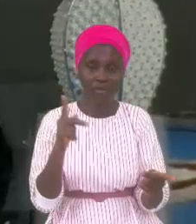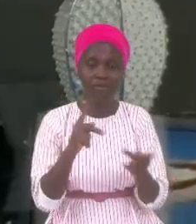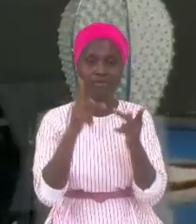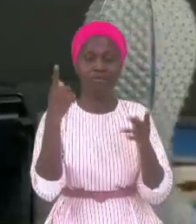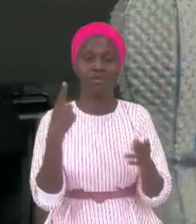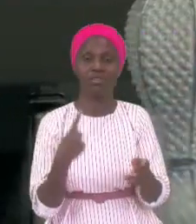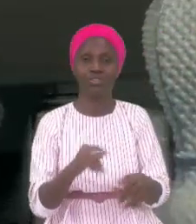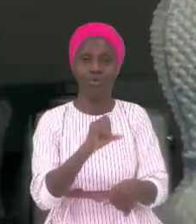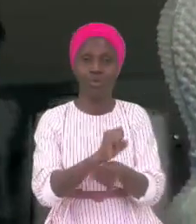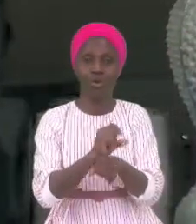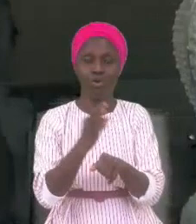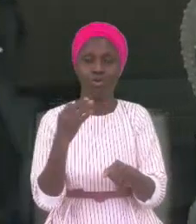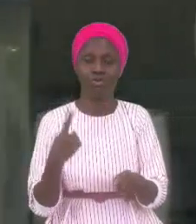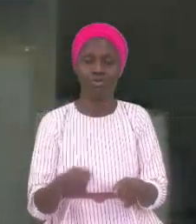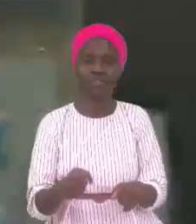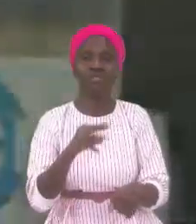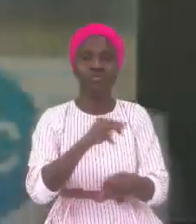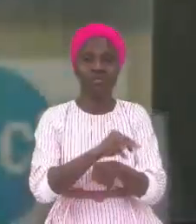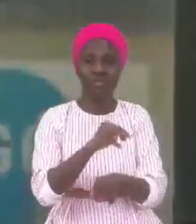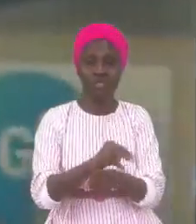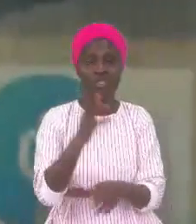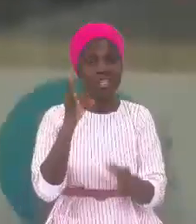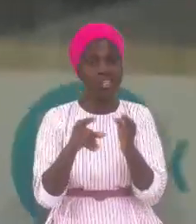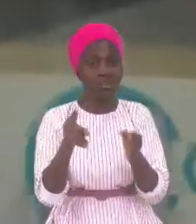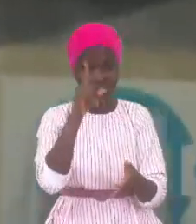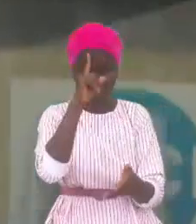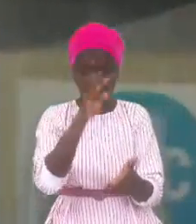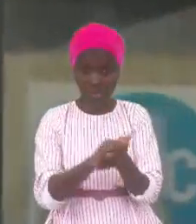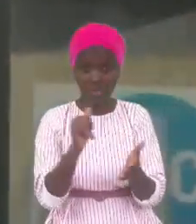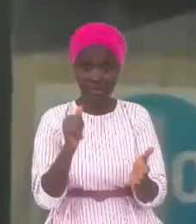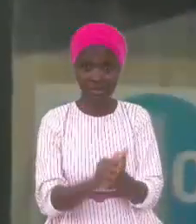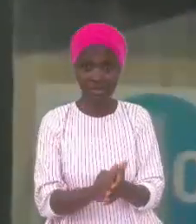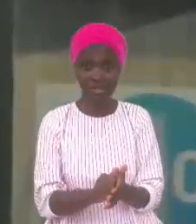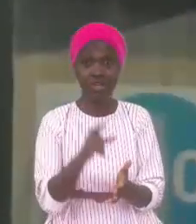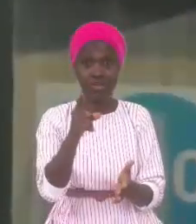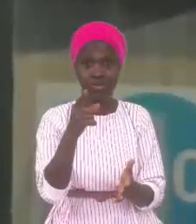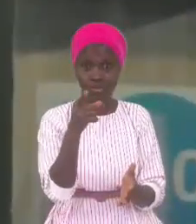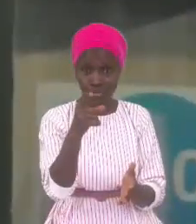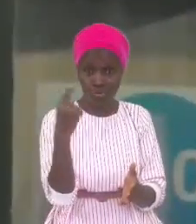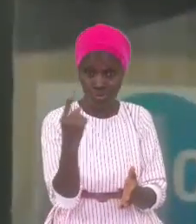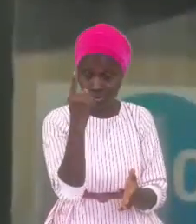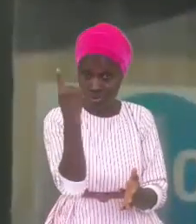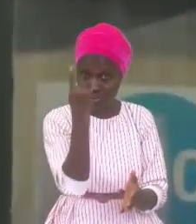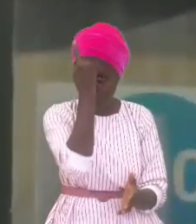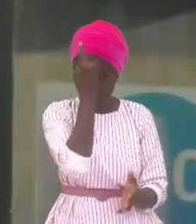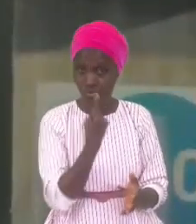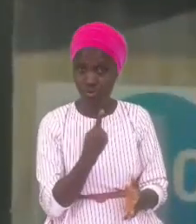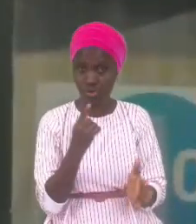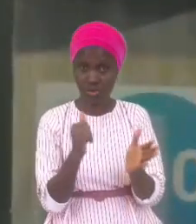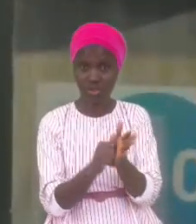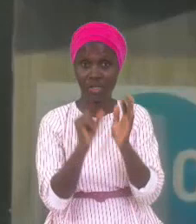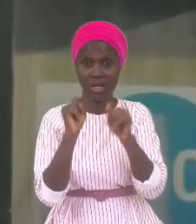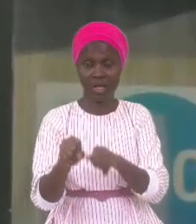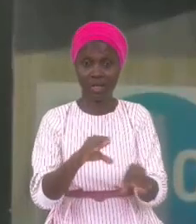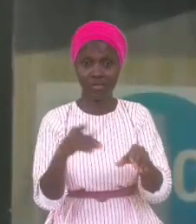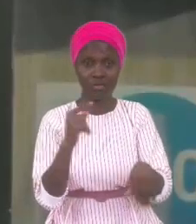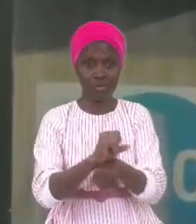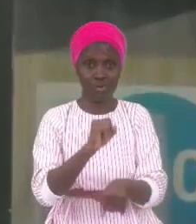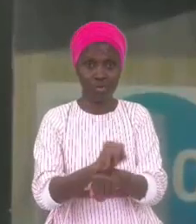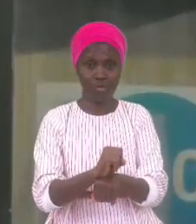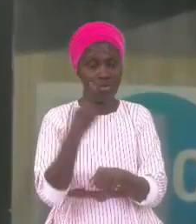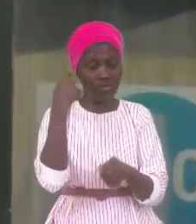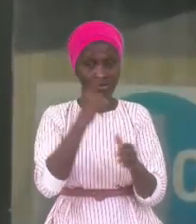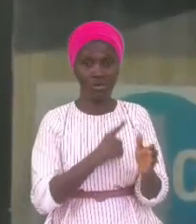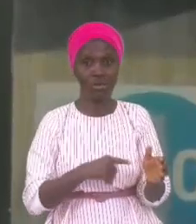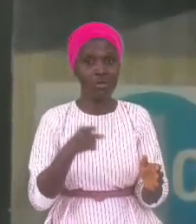you believe that you are the lone ranger, the only one to accomplish the work of the Lord, you'll not raise up